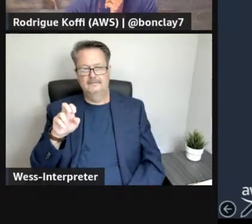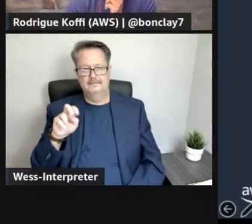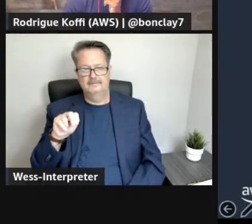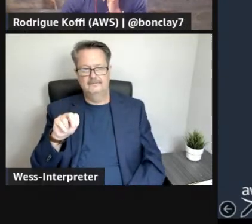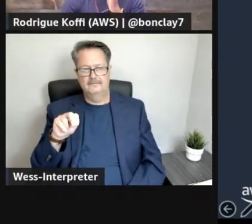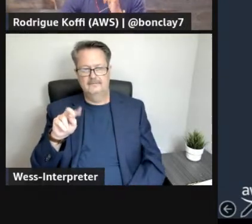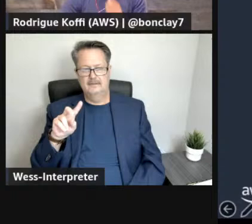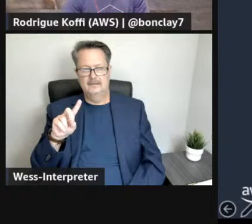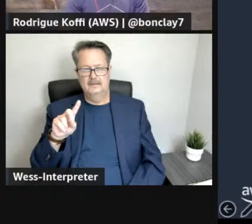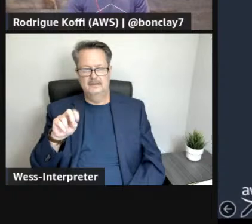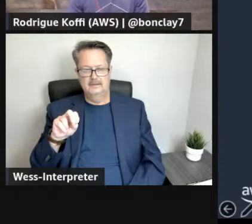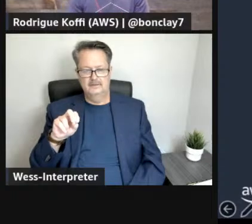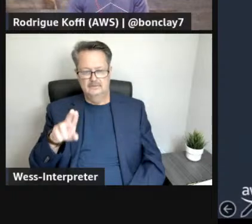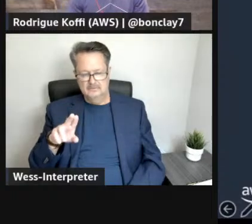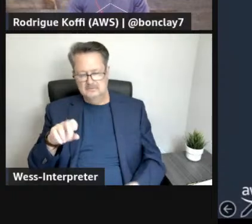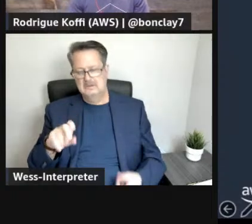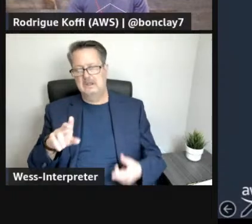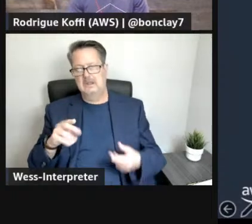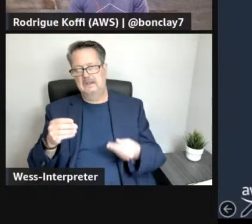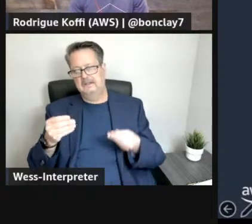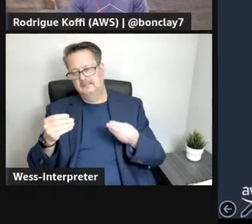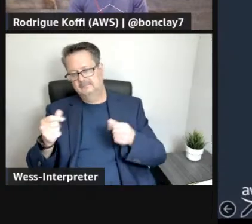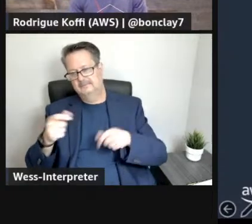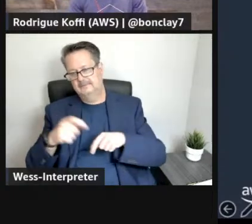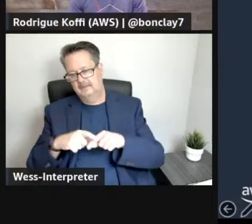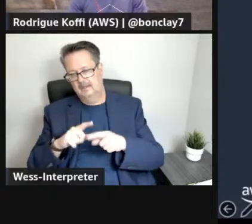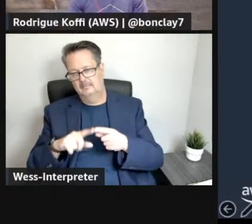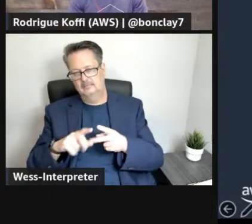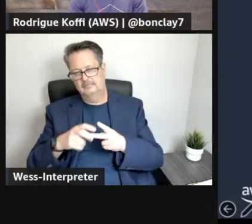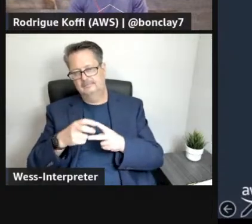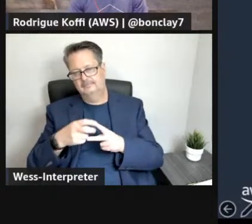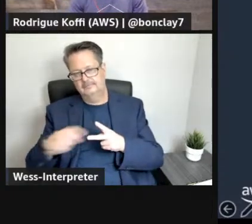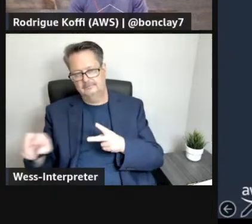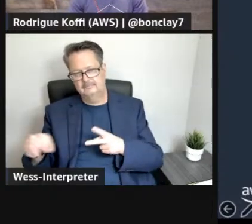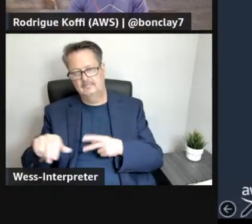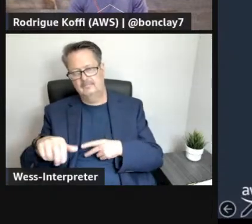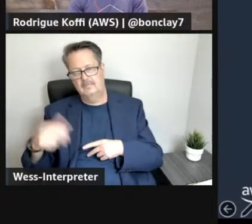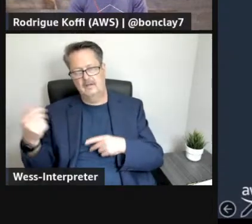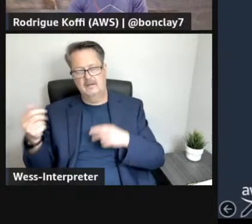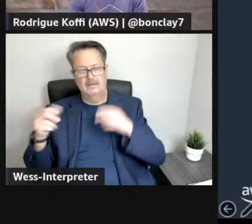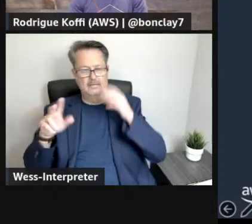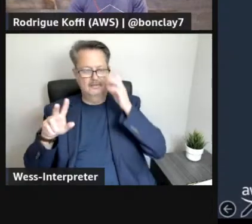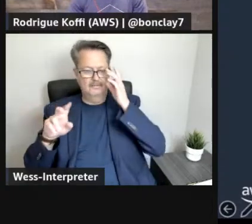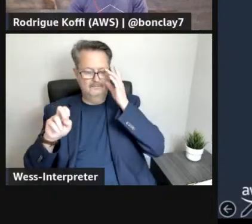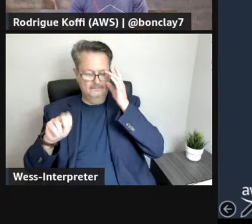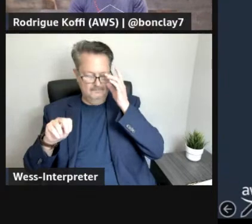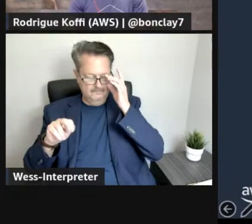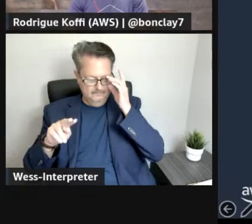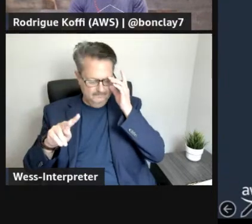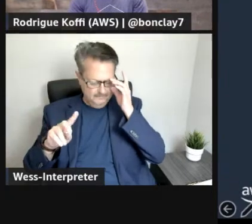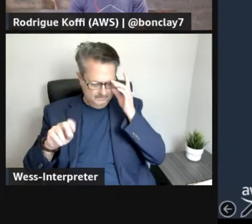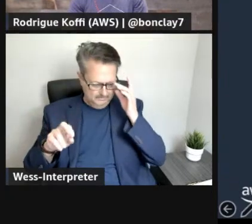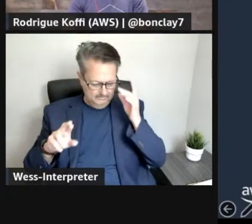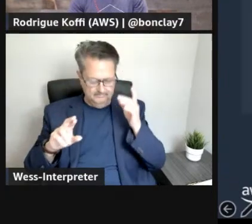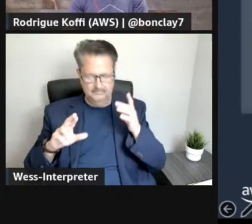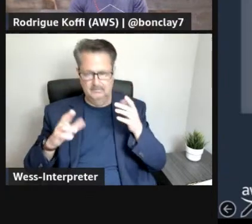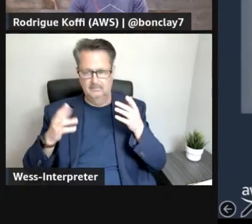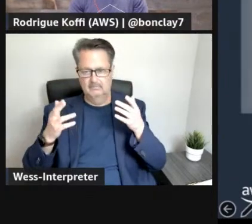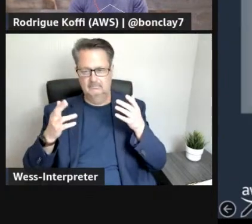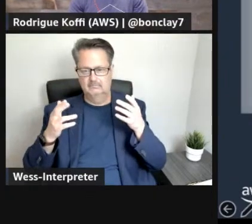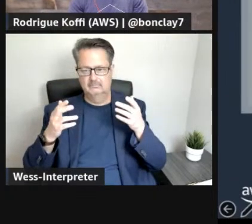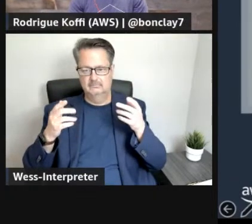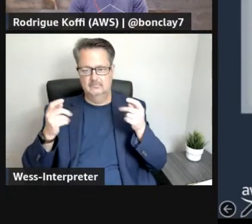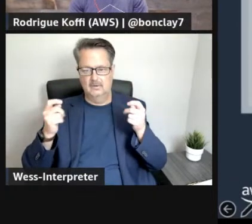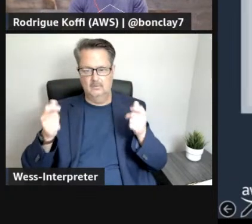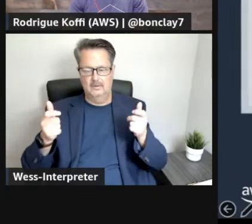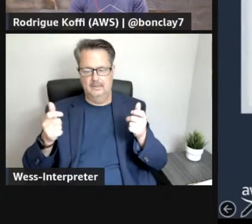lot of time moving to another vendor if you're moving your observability tools and so on. This is